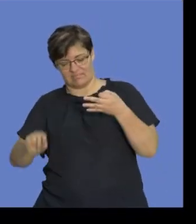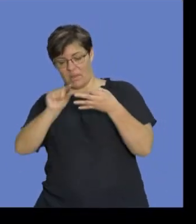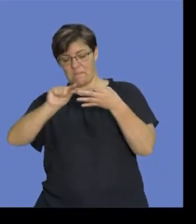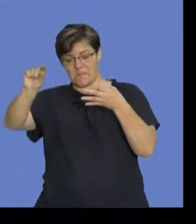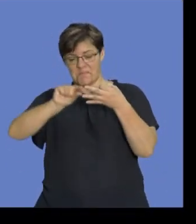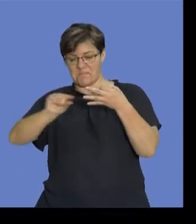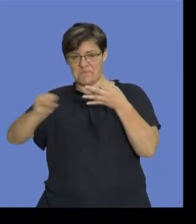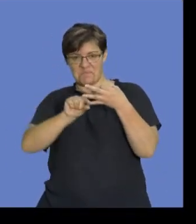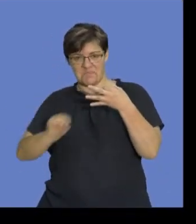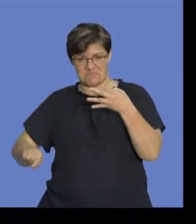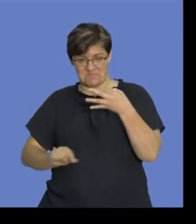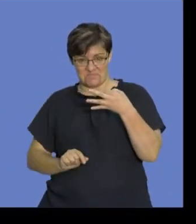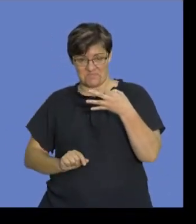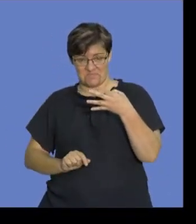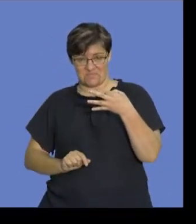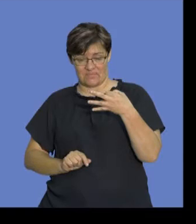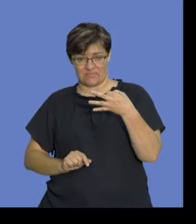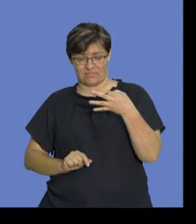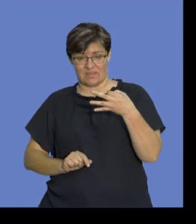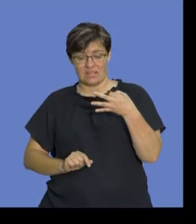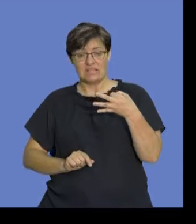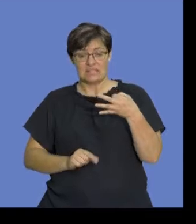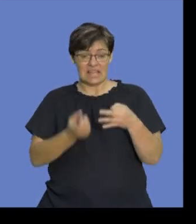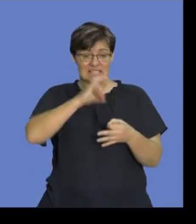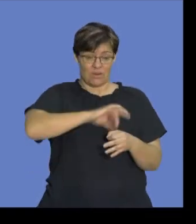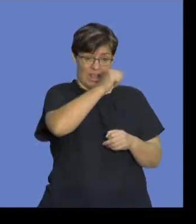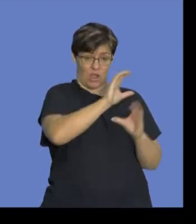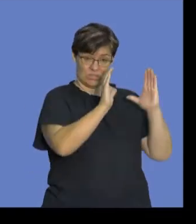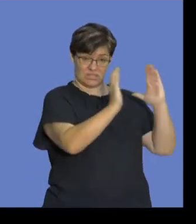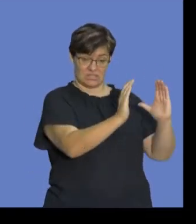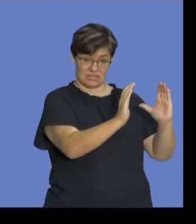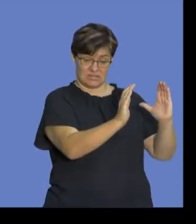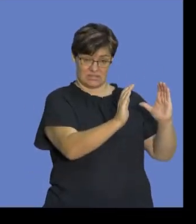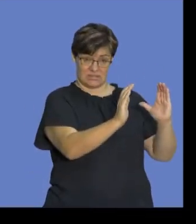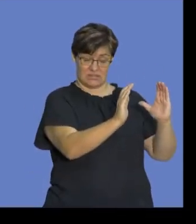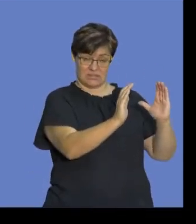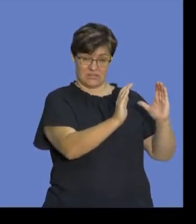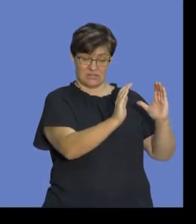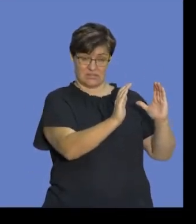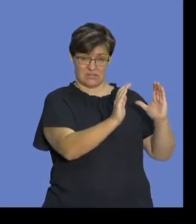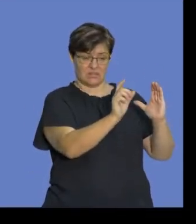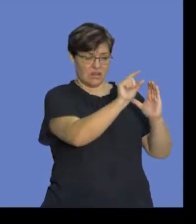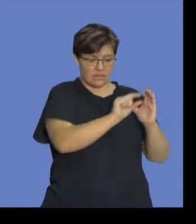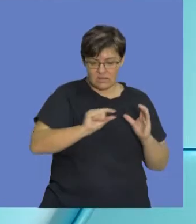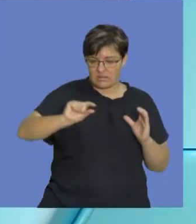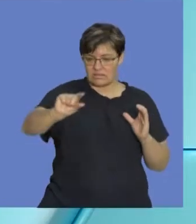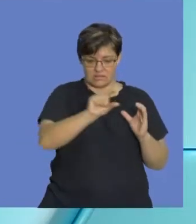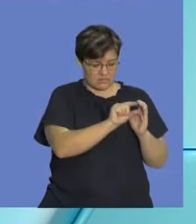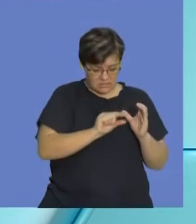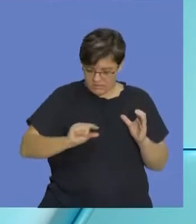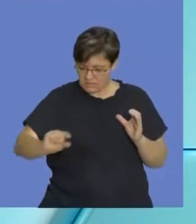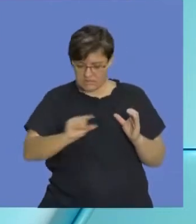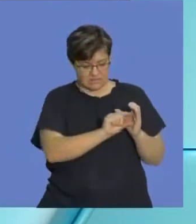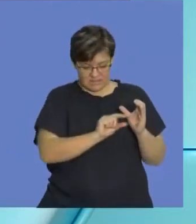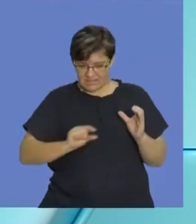are doing. We are taking the salaries account and apportioning it to its